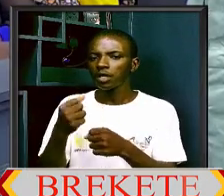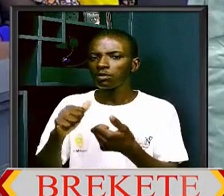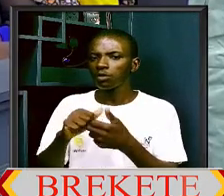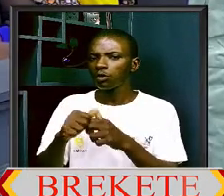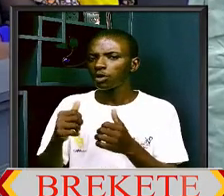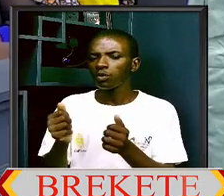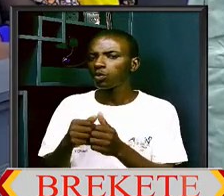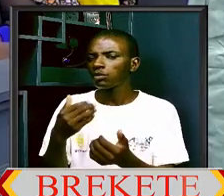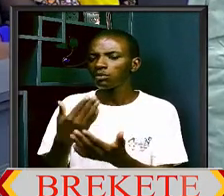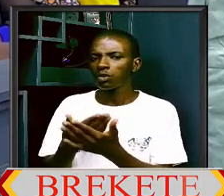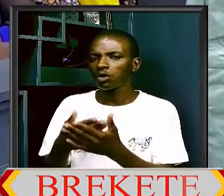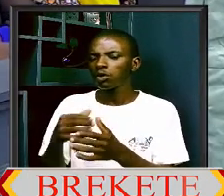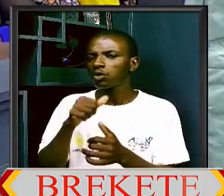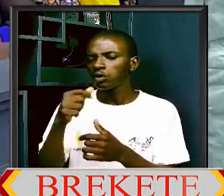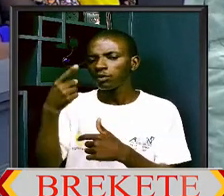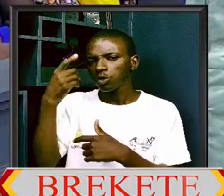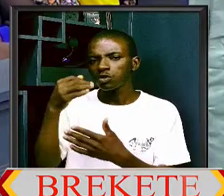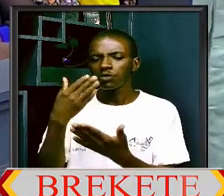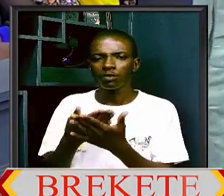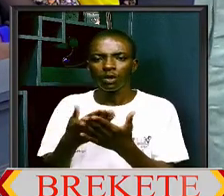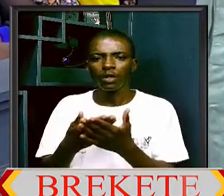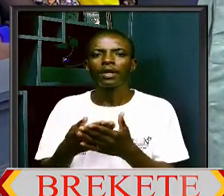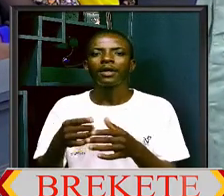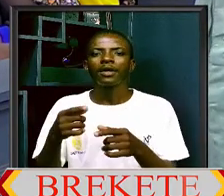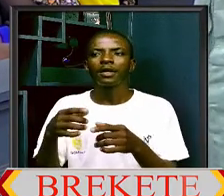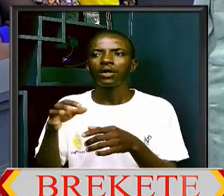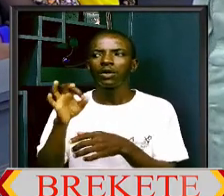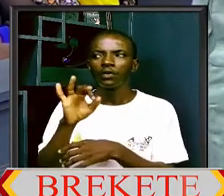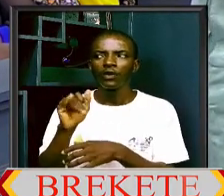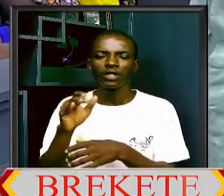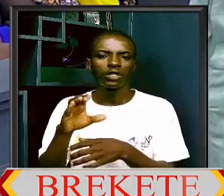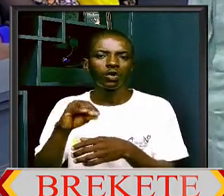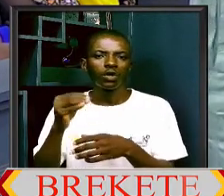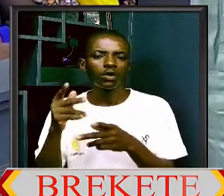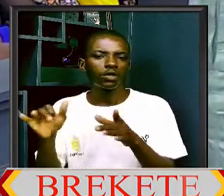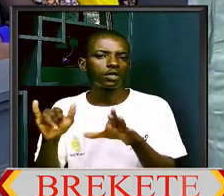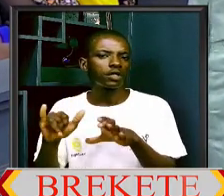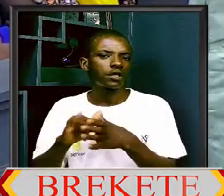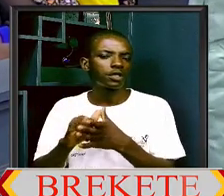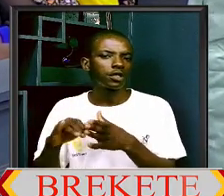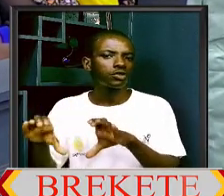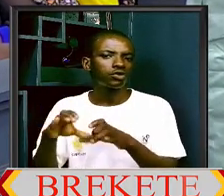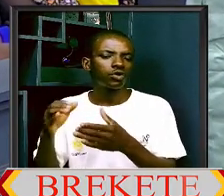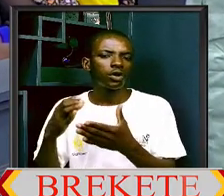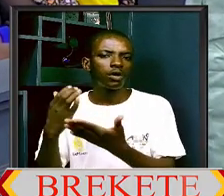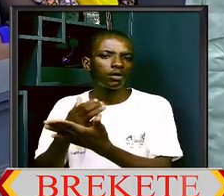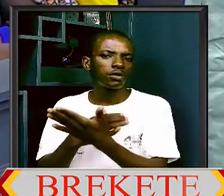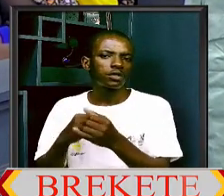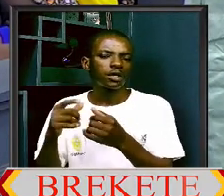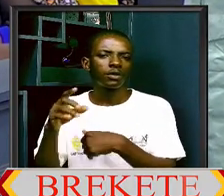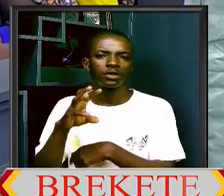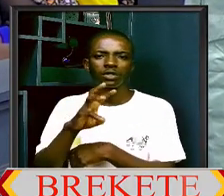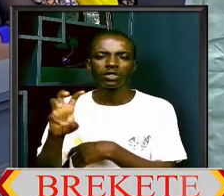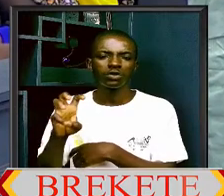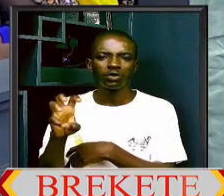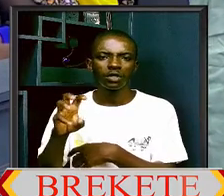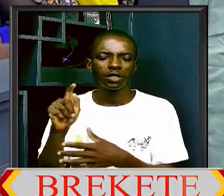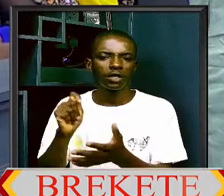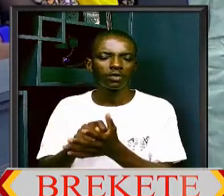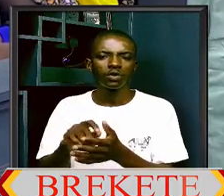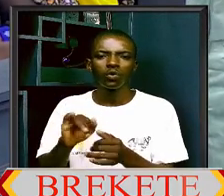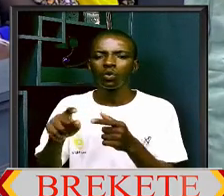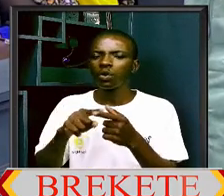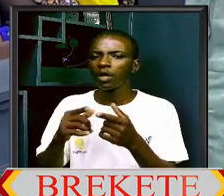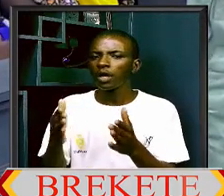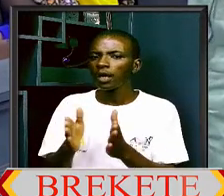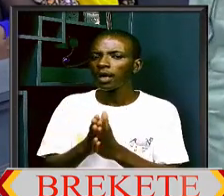money we not say no because of money in fact the other one where you do cost us about 600,000 when